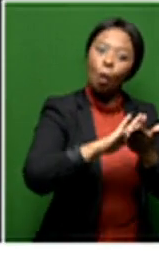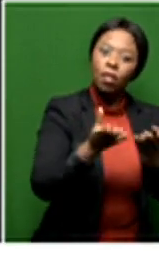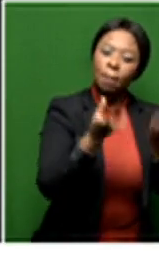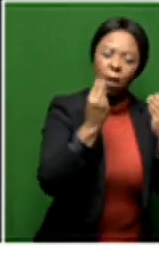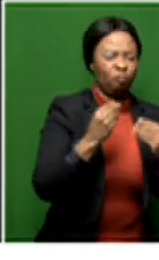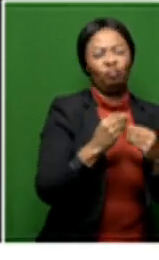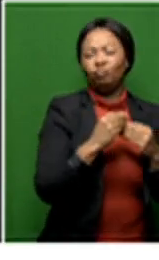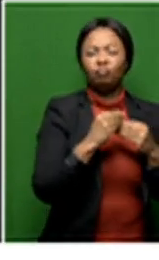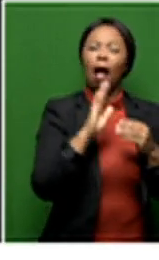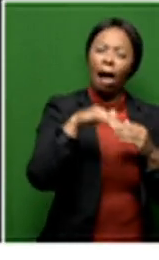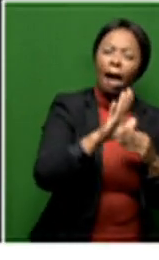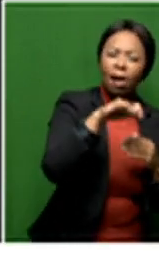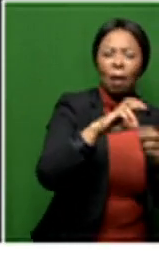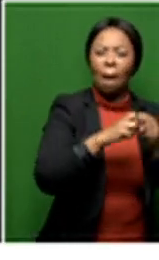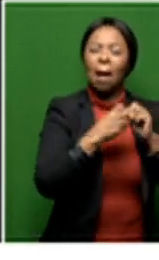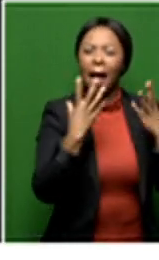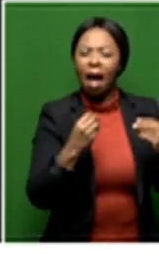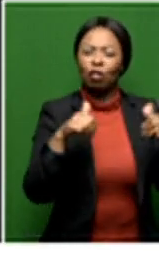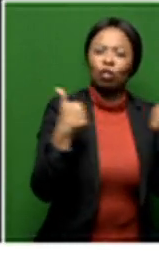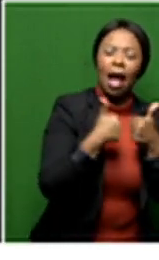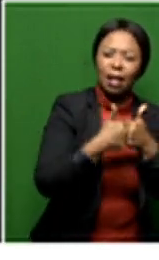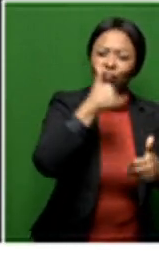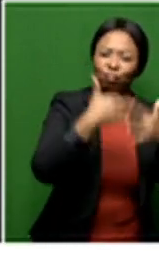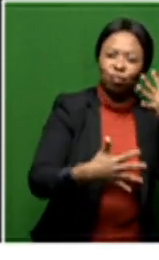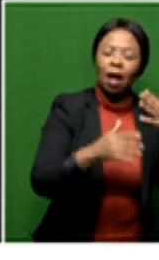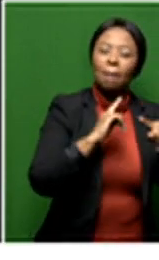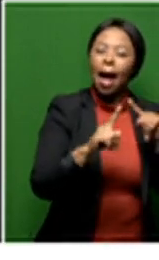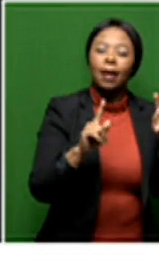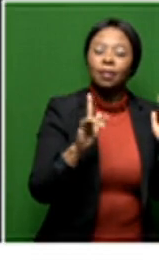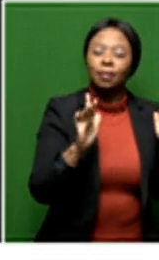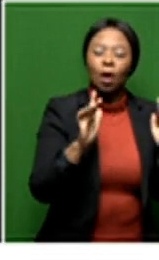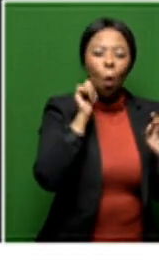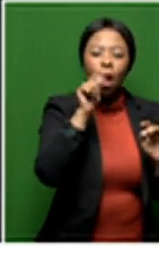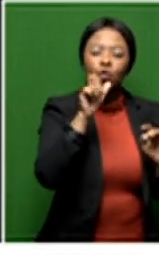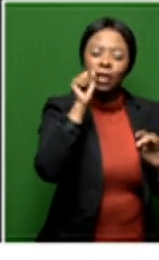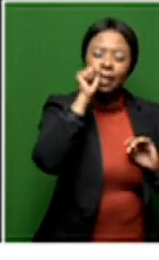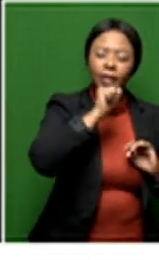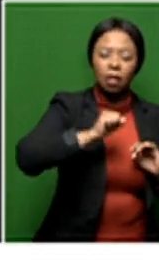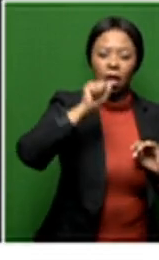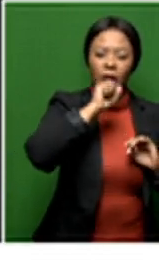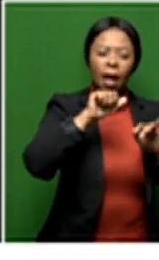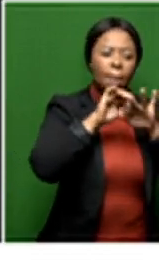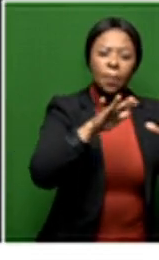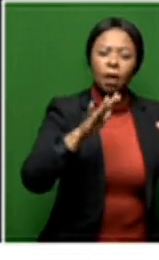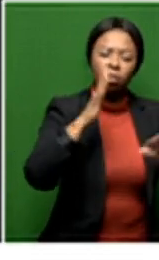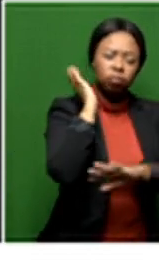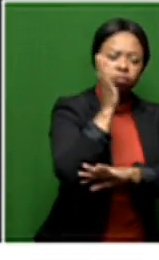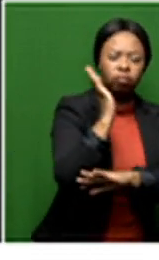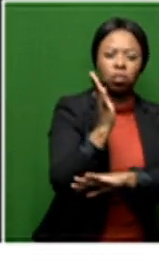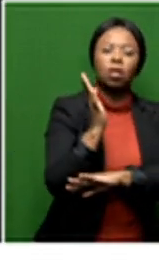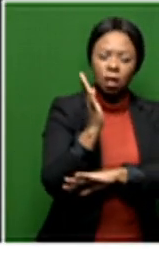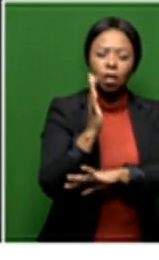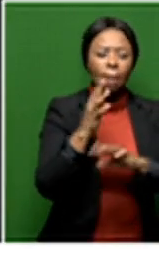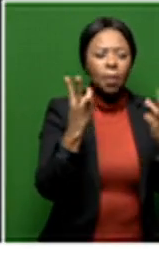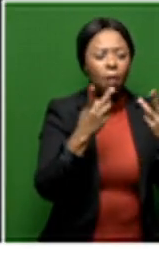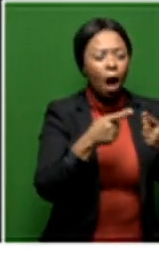took longer than what I wanted to. But, you know, just when you sing and when you minister to people and you see the joy that it brings